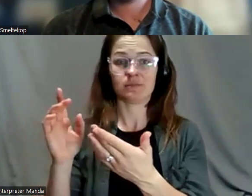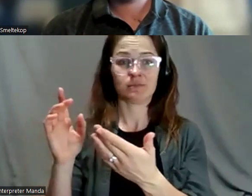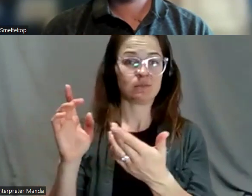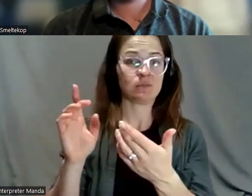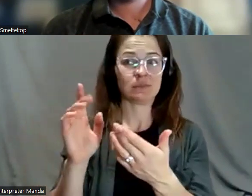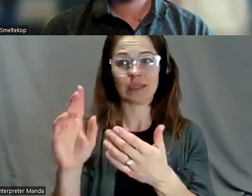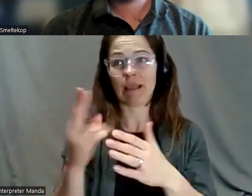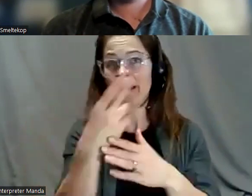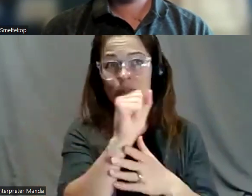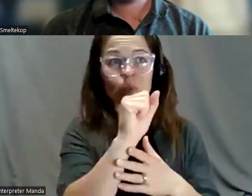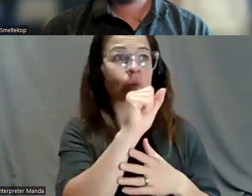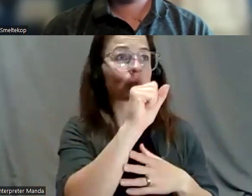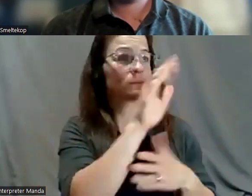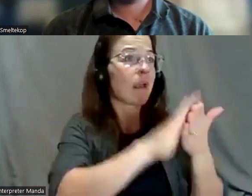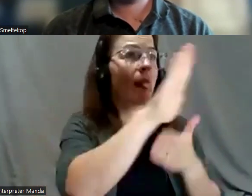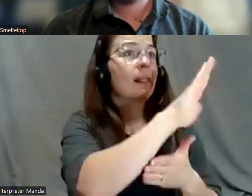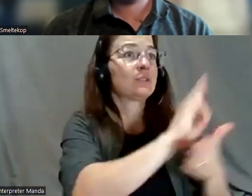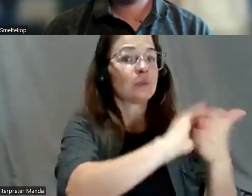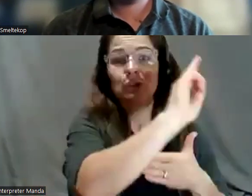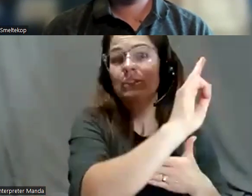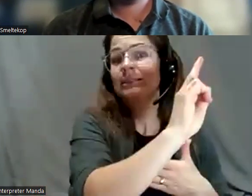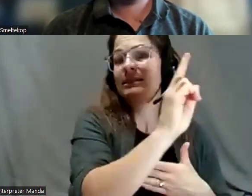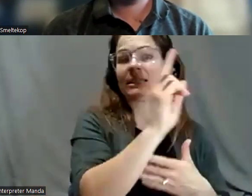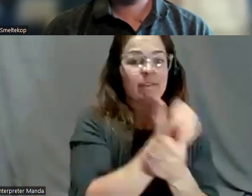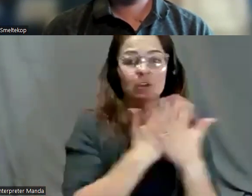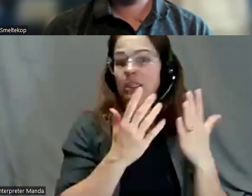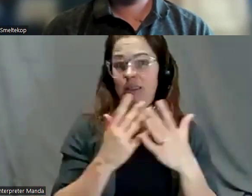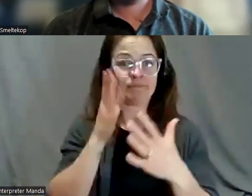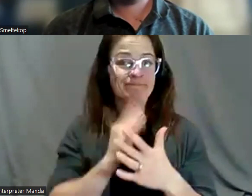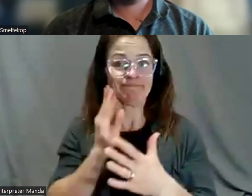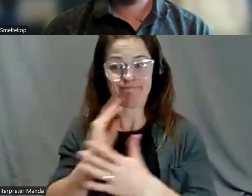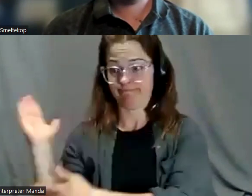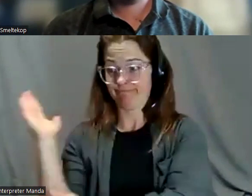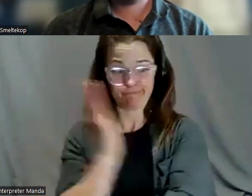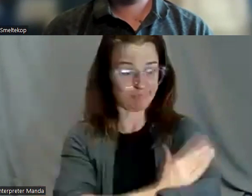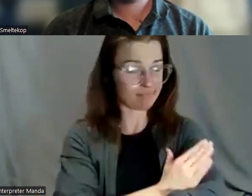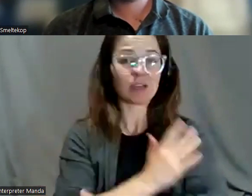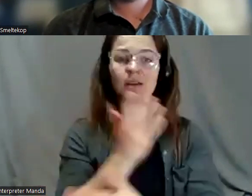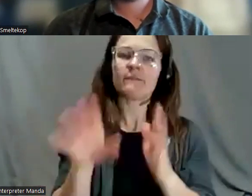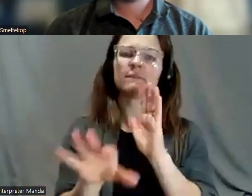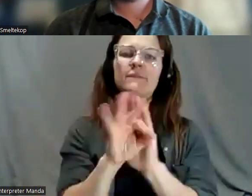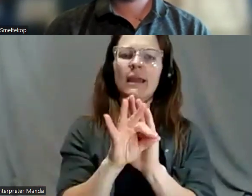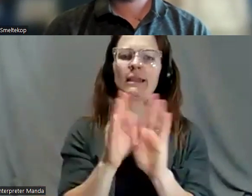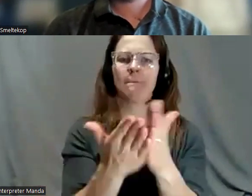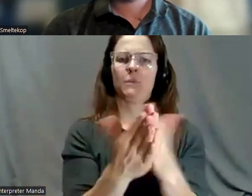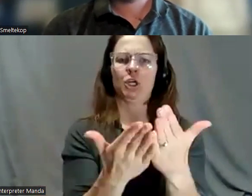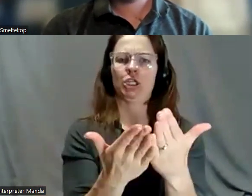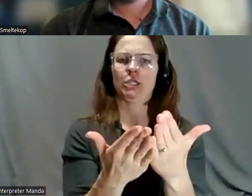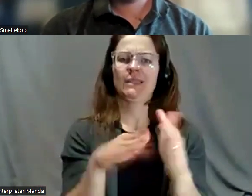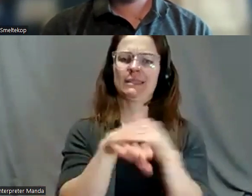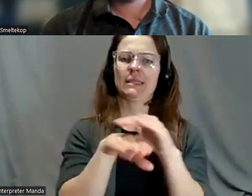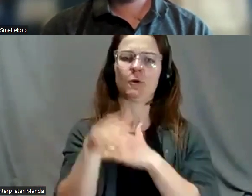the university, finding accessible formats of texts that have been prescribed